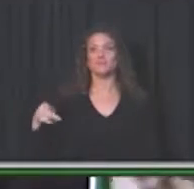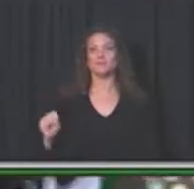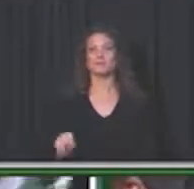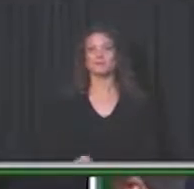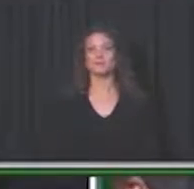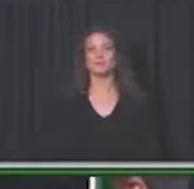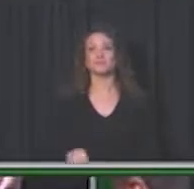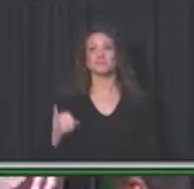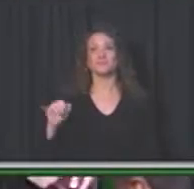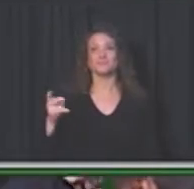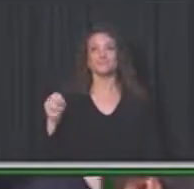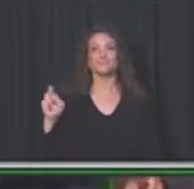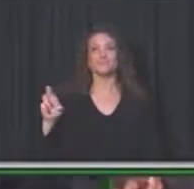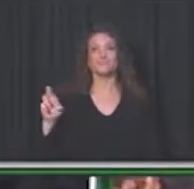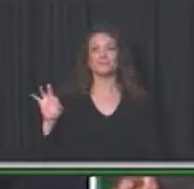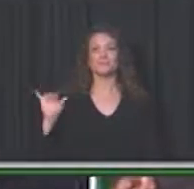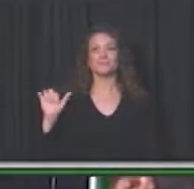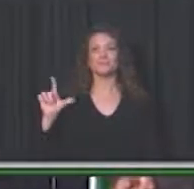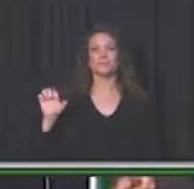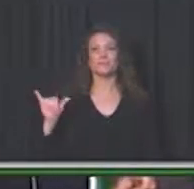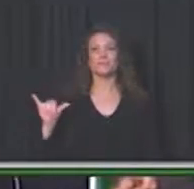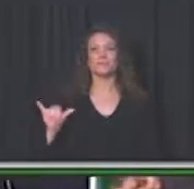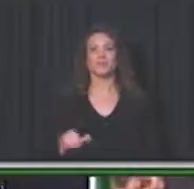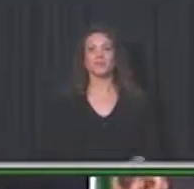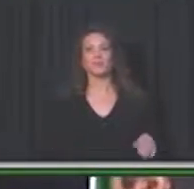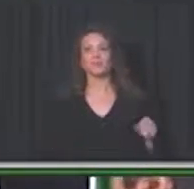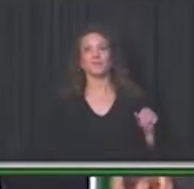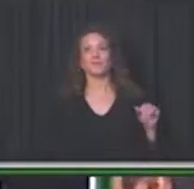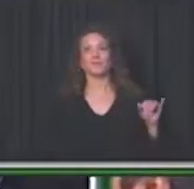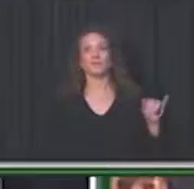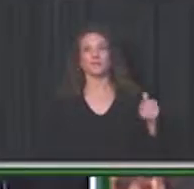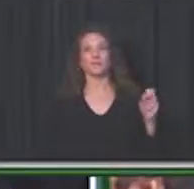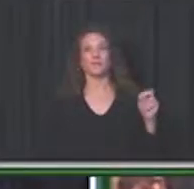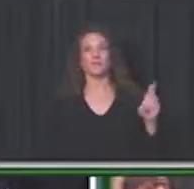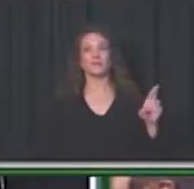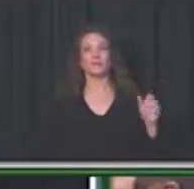Jennifer Flurry. Brianna Elizabeth Alvarado.